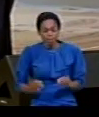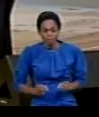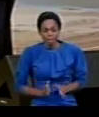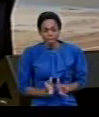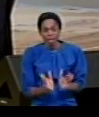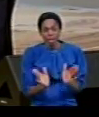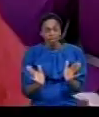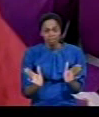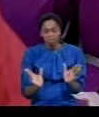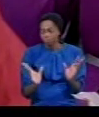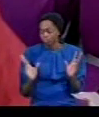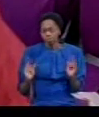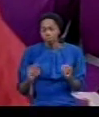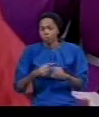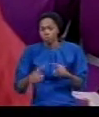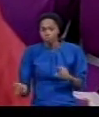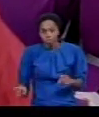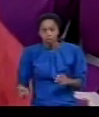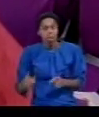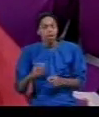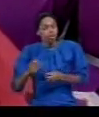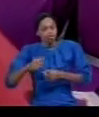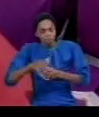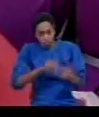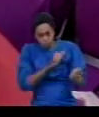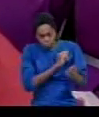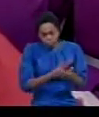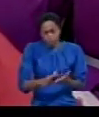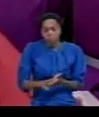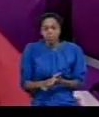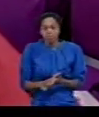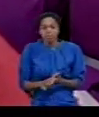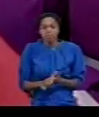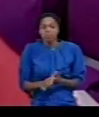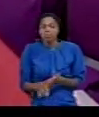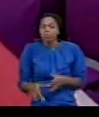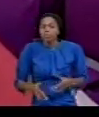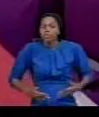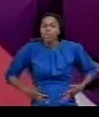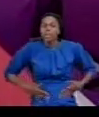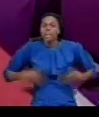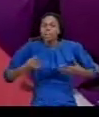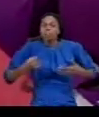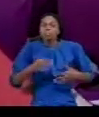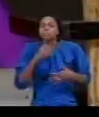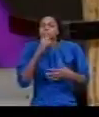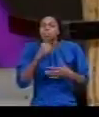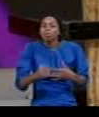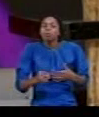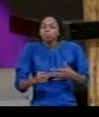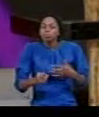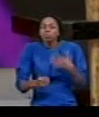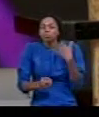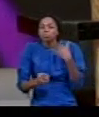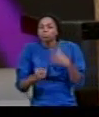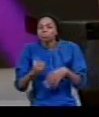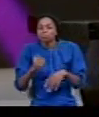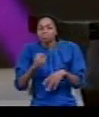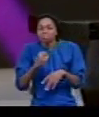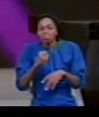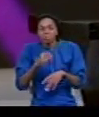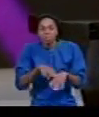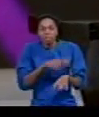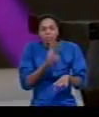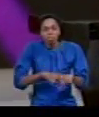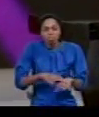destroyed. Not controlled, destroyed. The life of the old man, the lust of the old man,